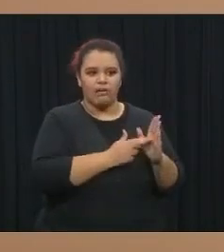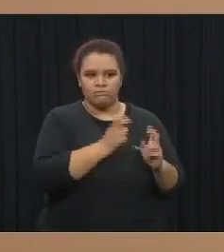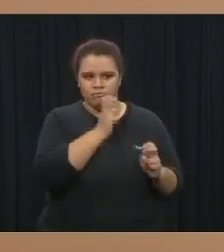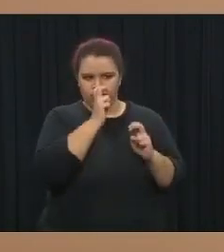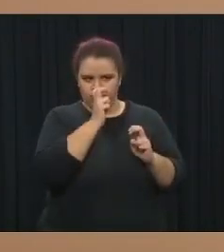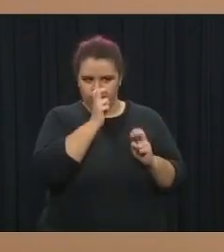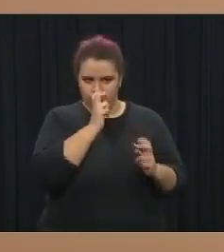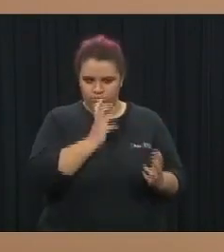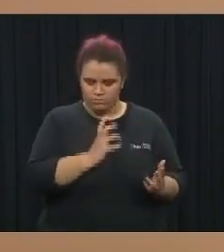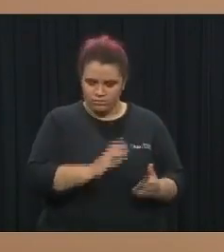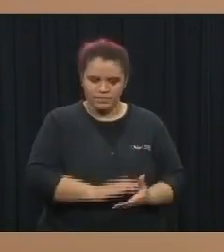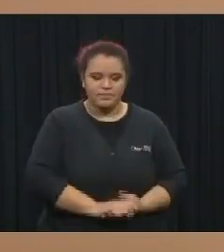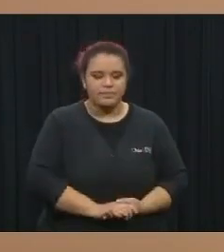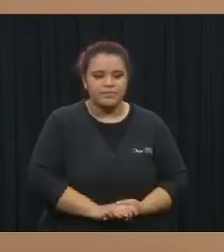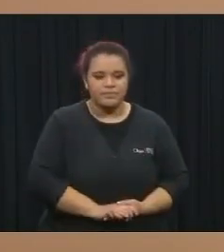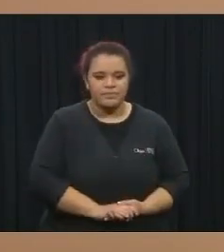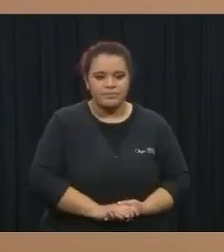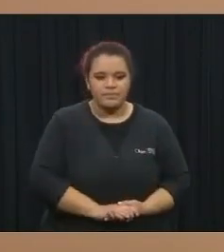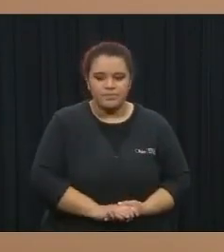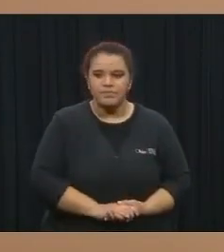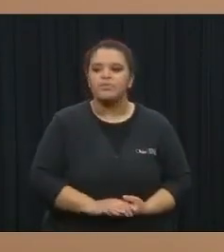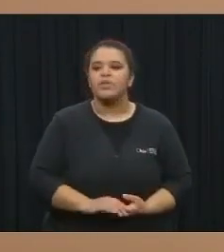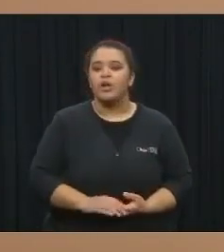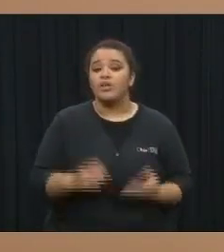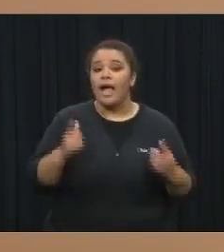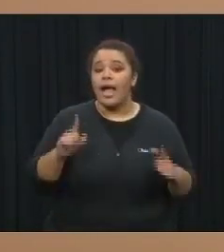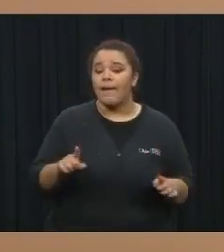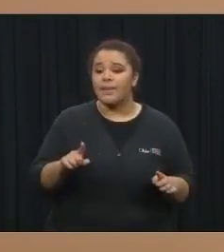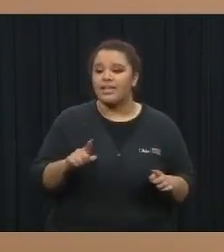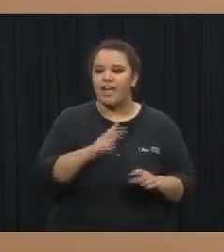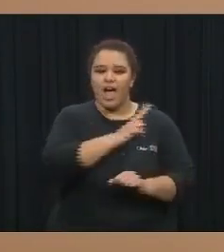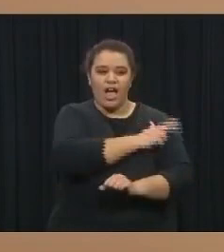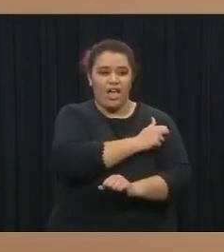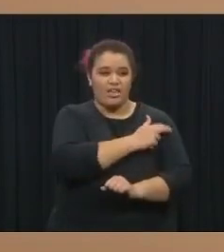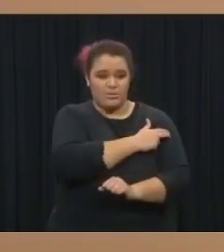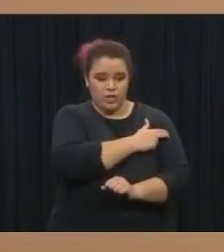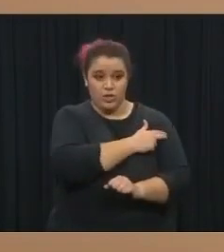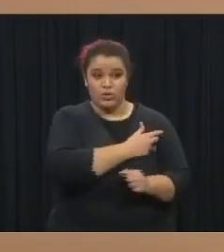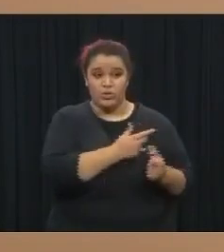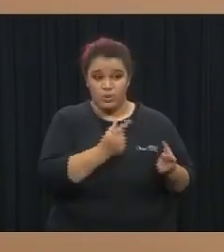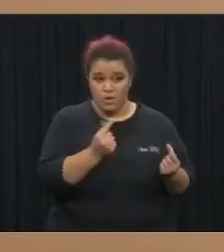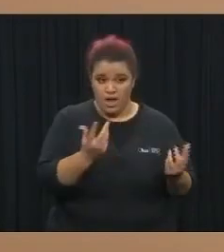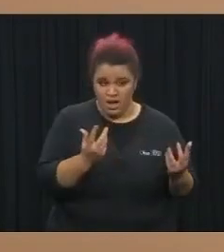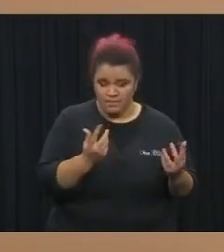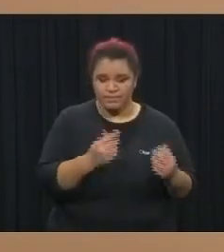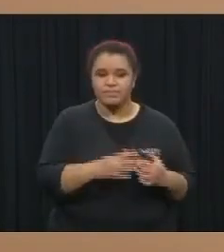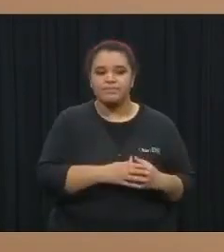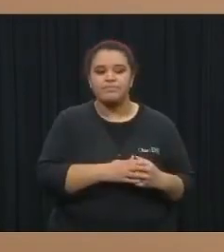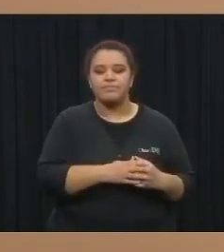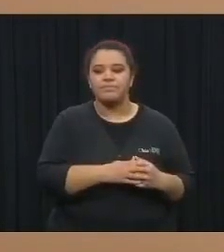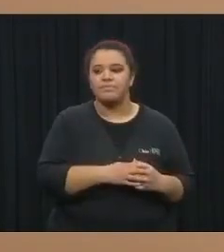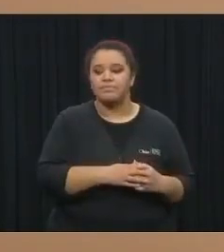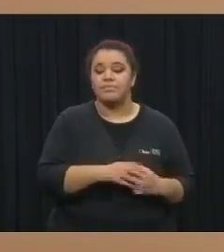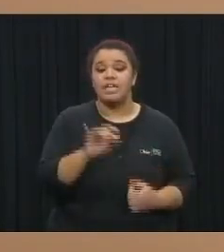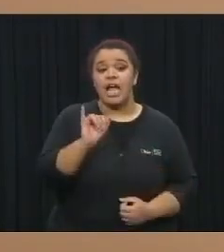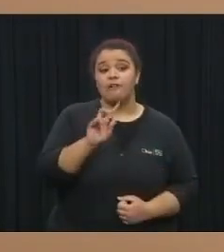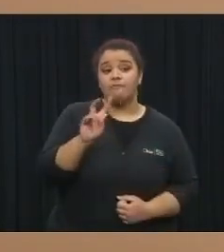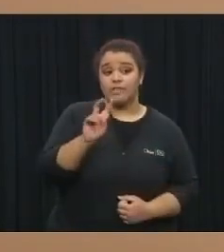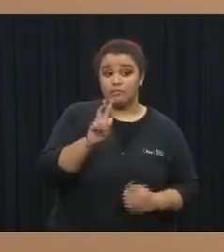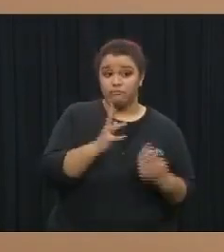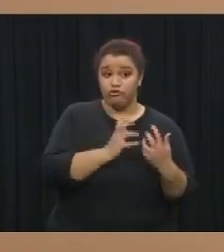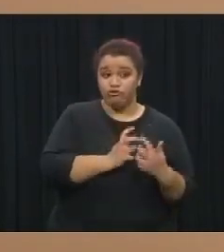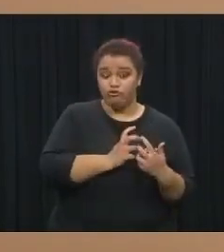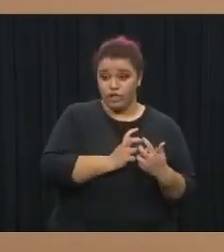was told, and I have it written down here, but one hospital, for instance, had started a practice of moving the IV